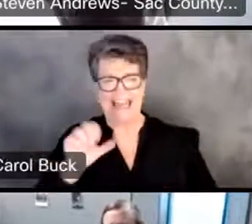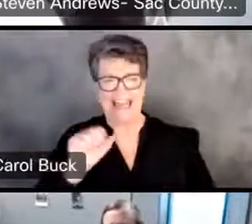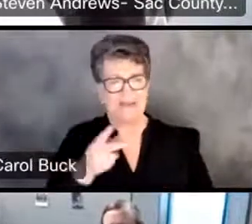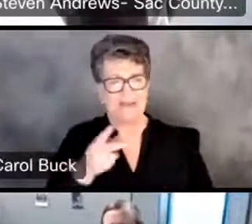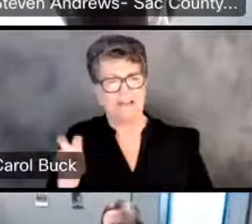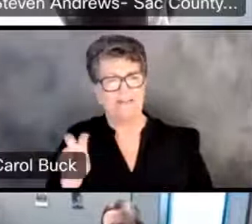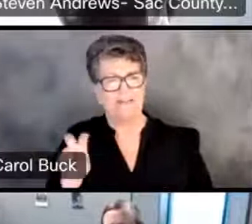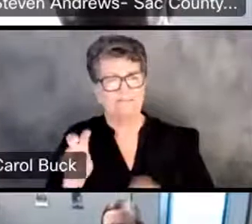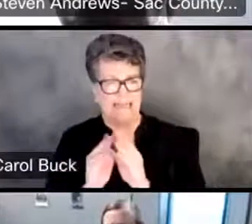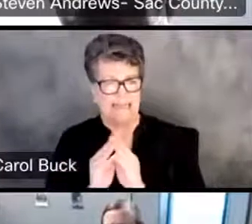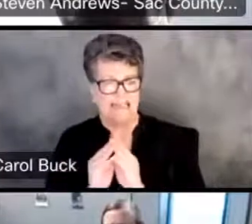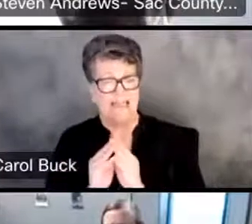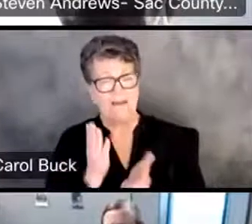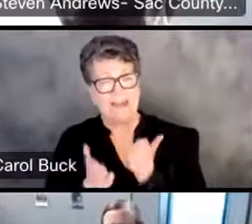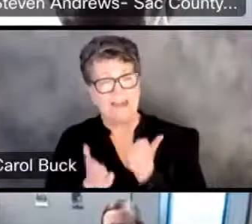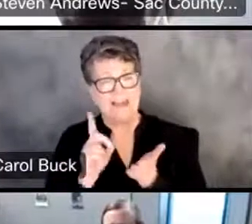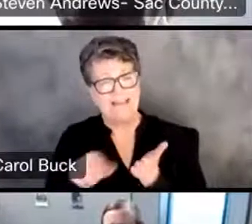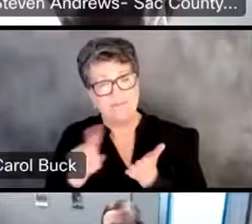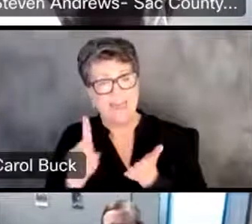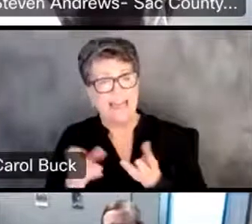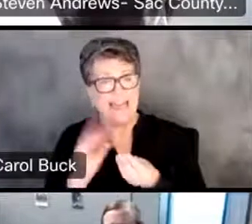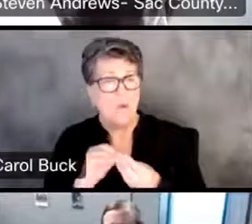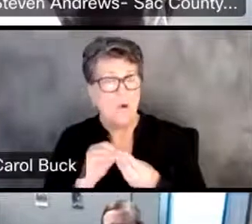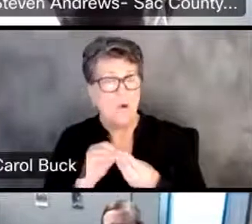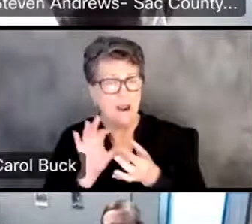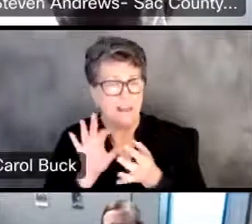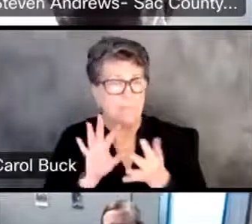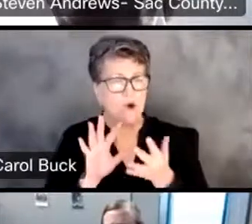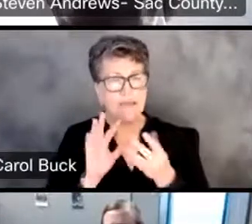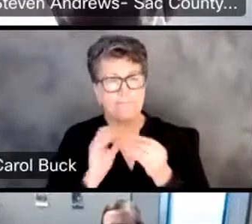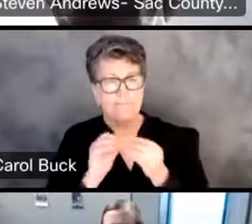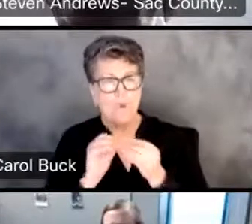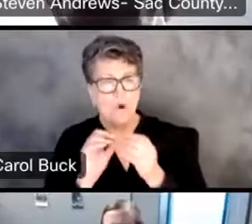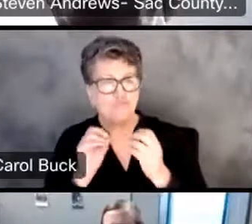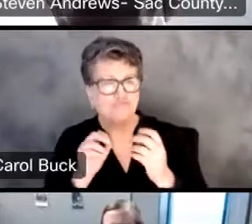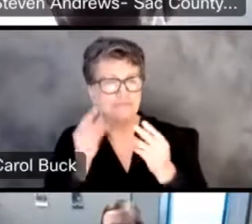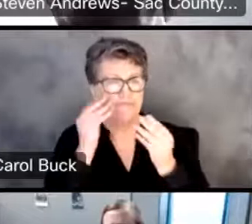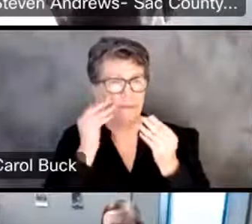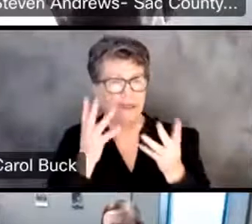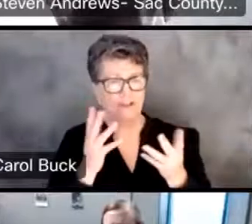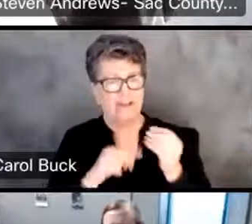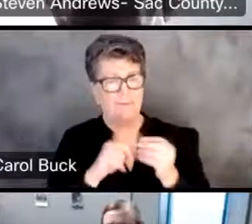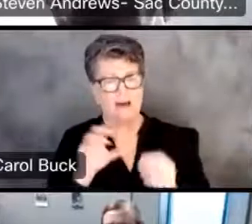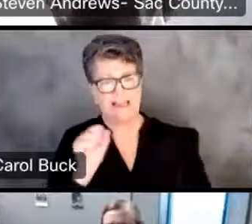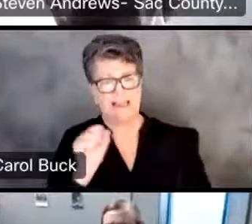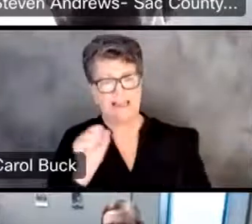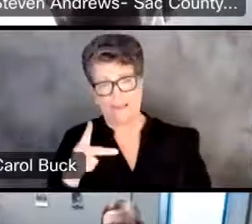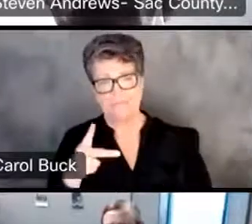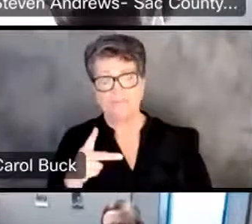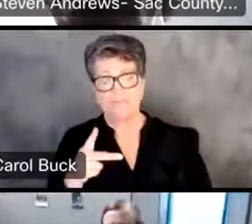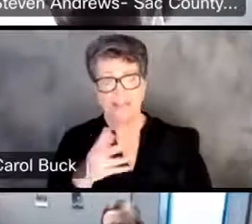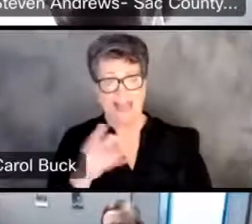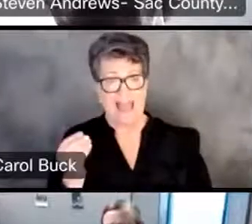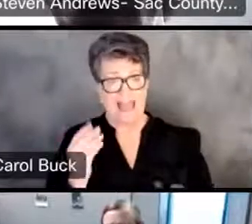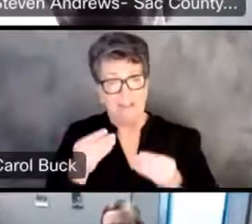meetings that might need a little more input or information about SDP process, and kind of give